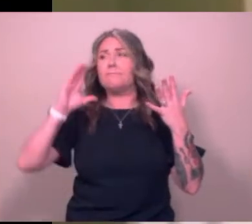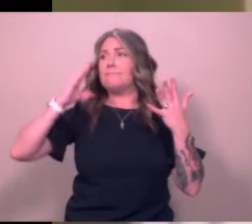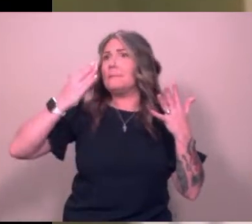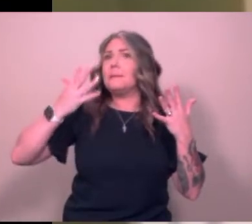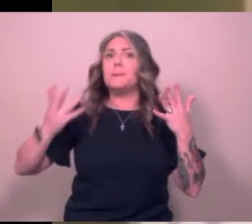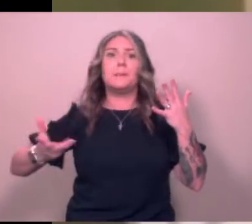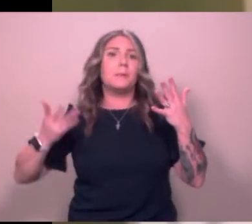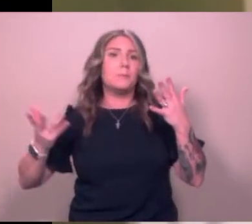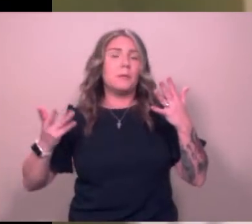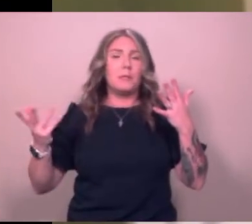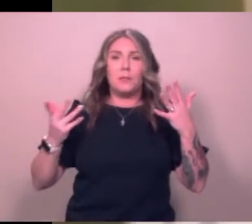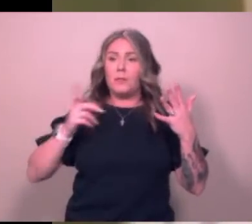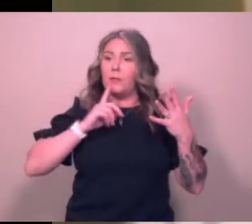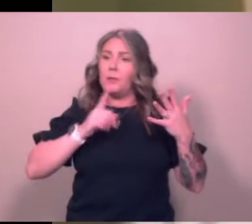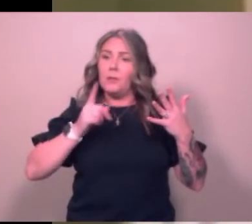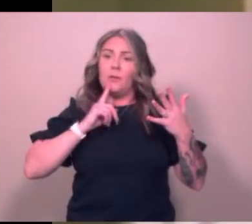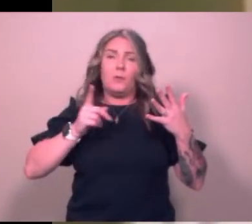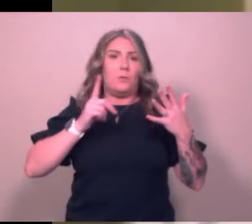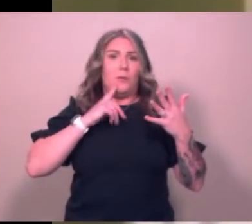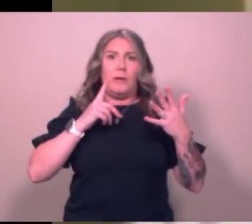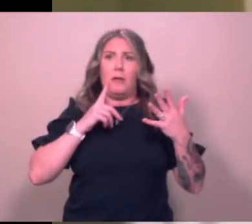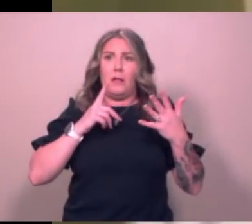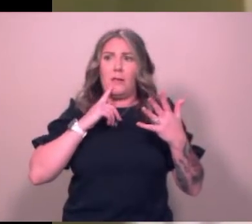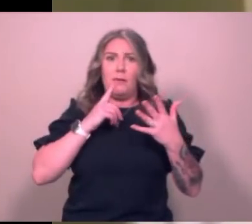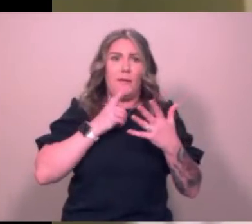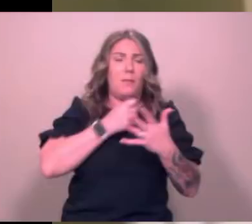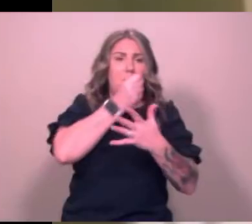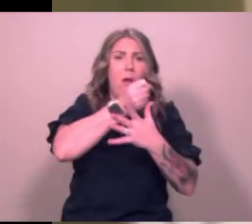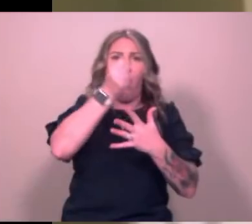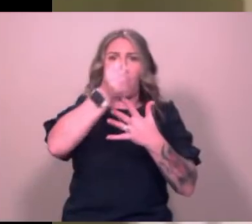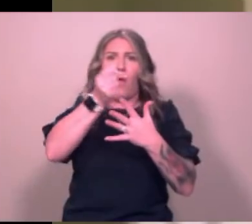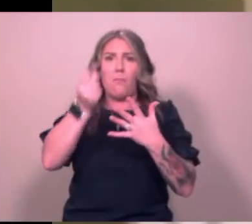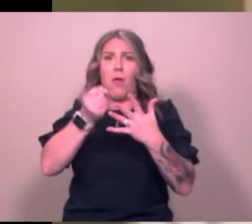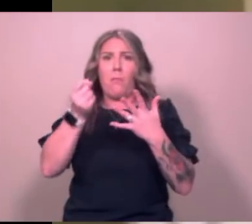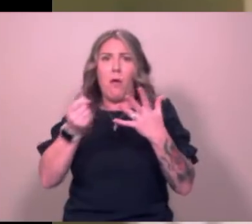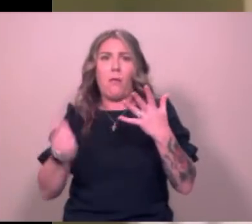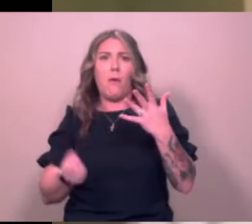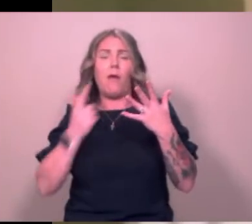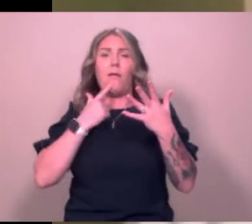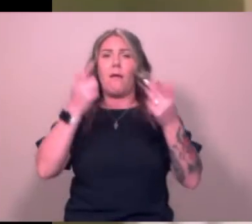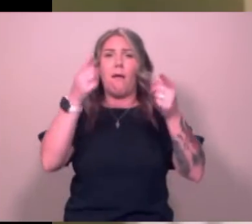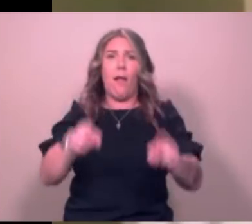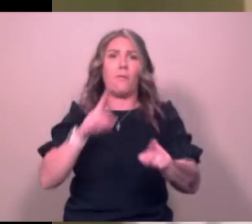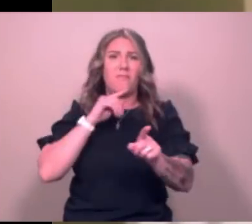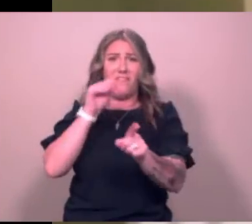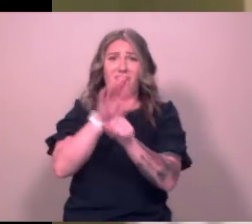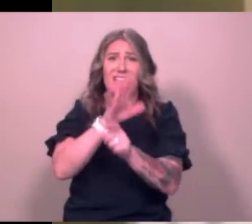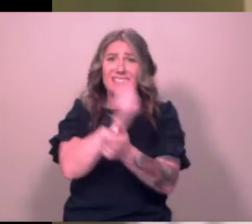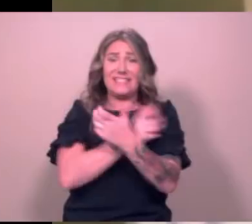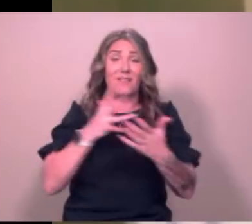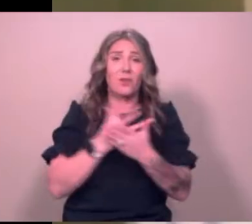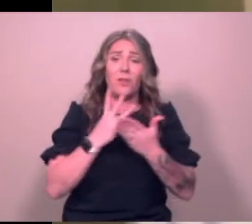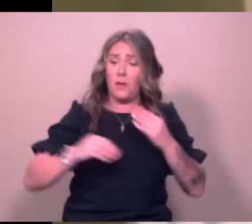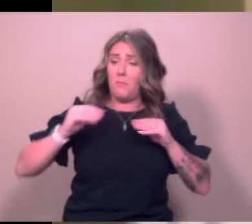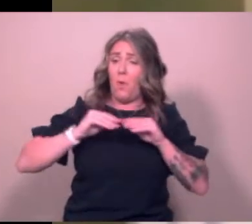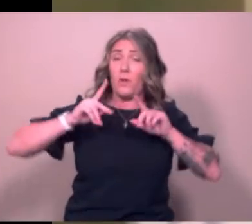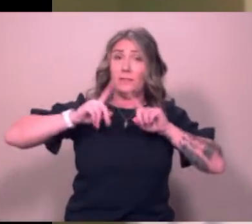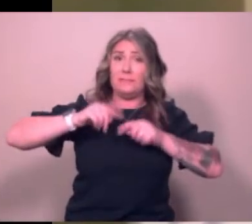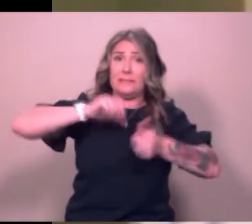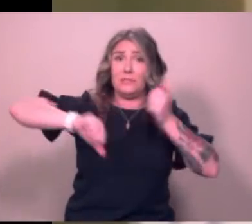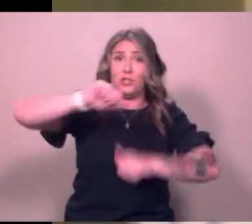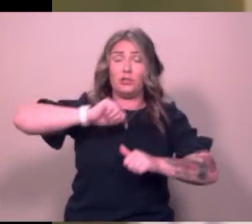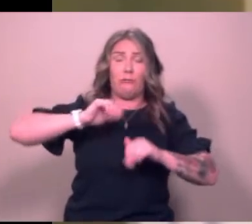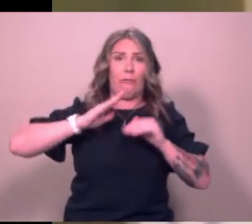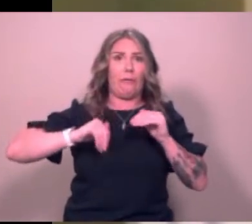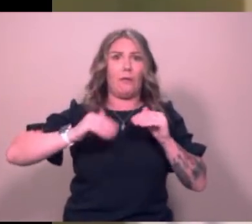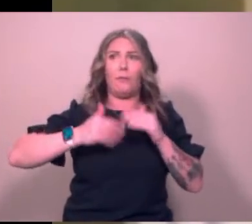in a vacuum really have repercussions down the chain. And I think we have to realize we're much more dependent on each other than we've ever